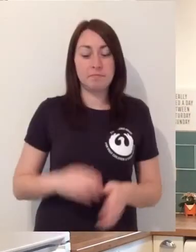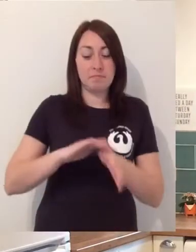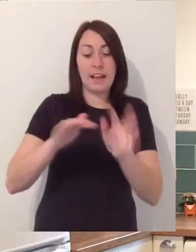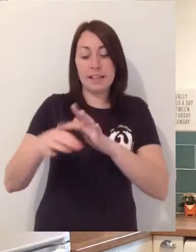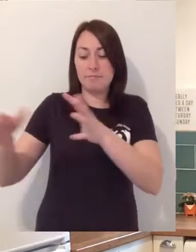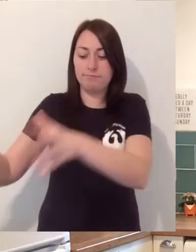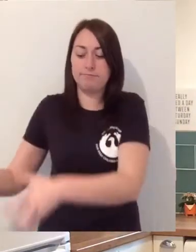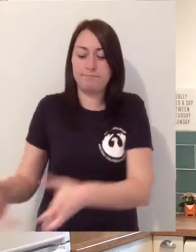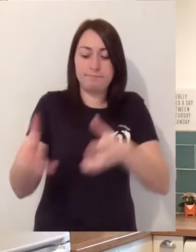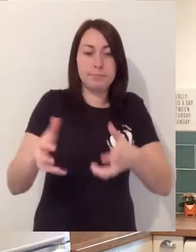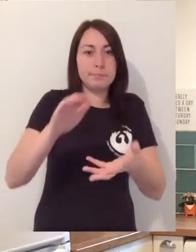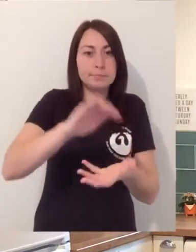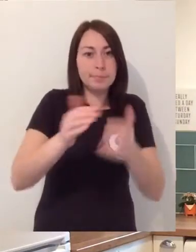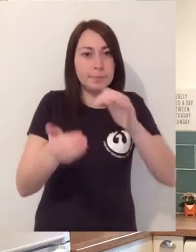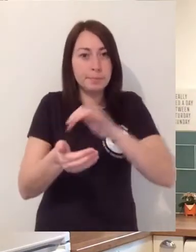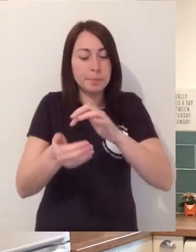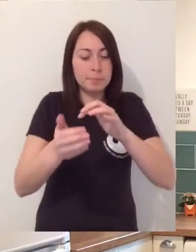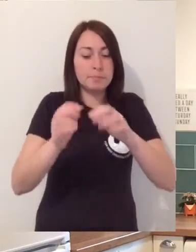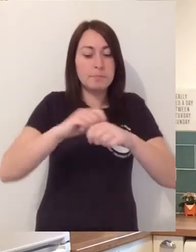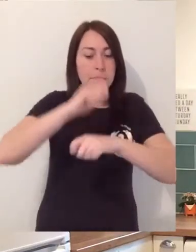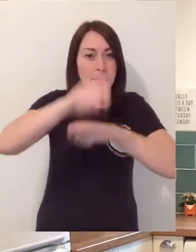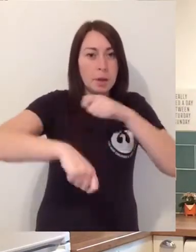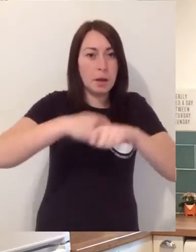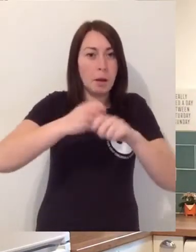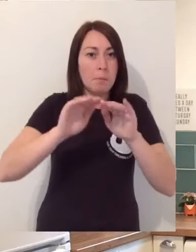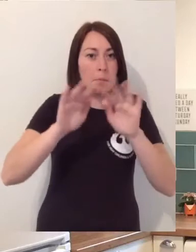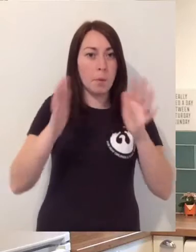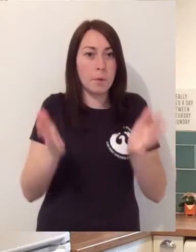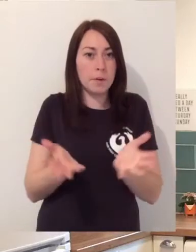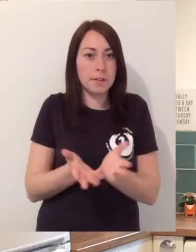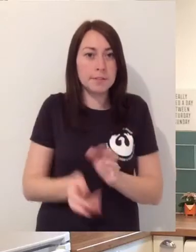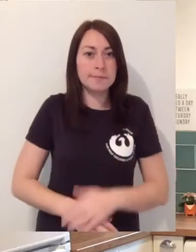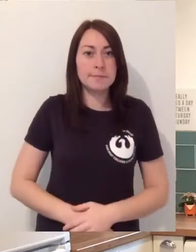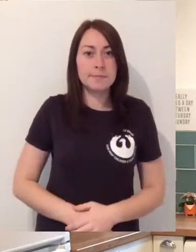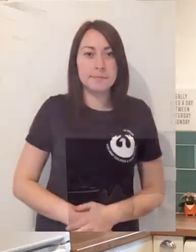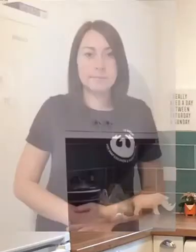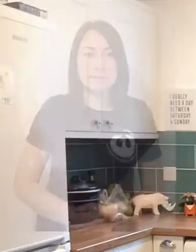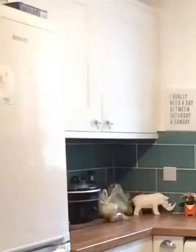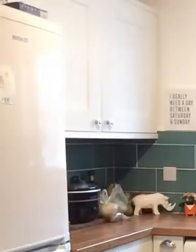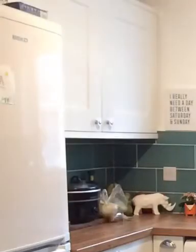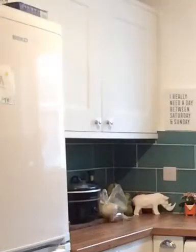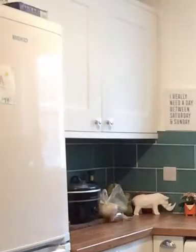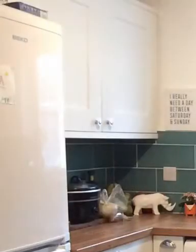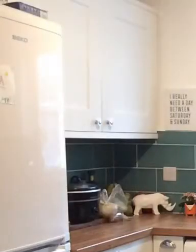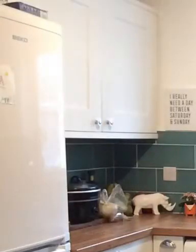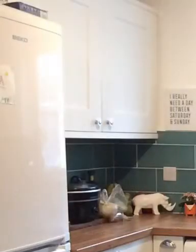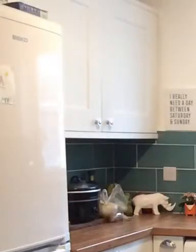So using your hands, you want to get in there, you want to bring it out and you want to roll it into a rough ball.